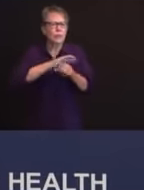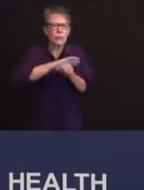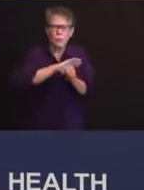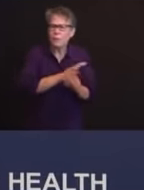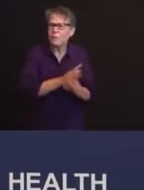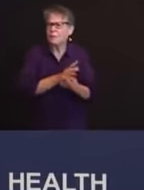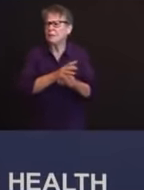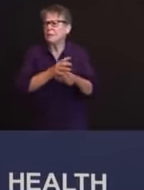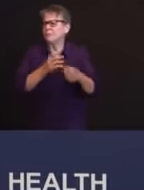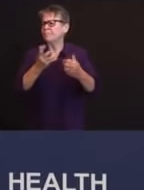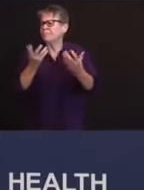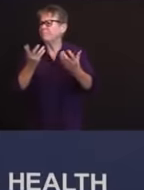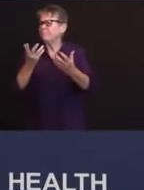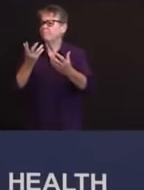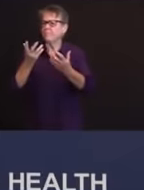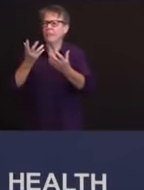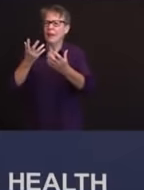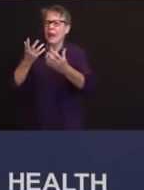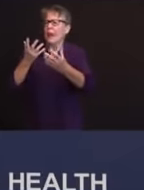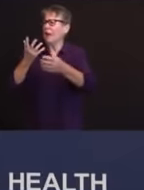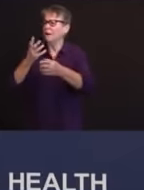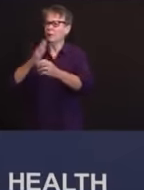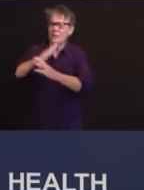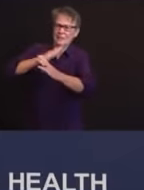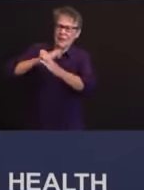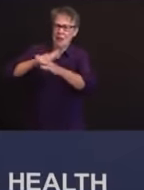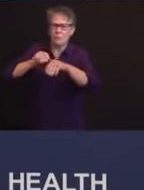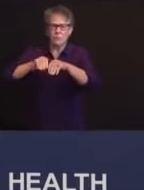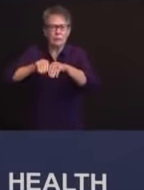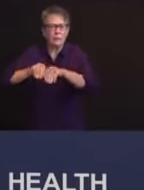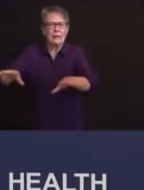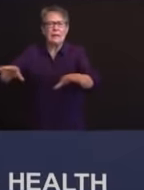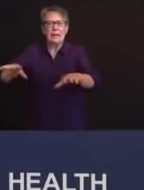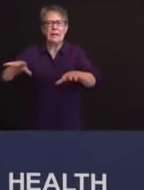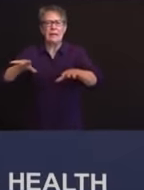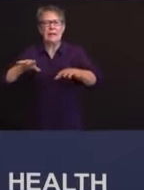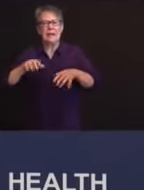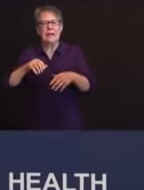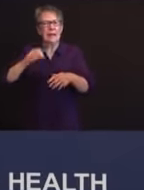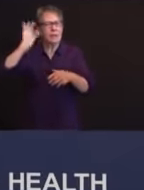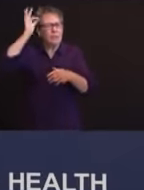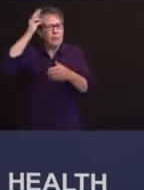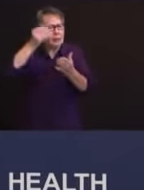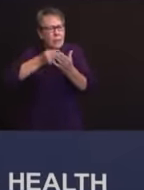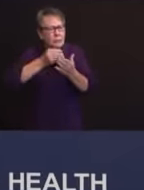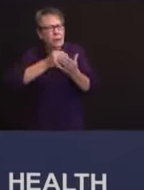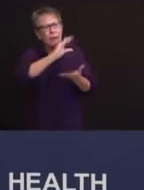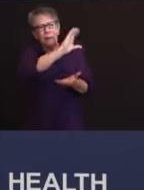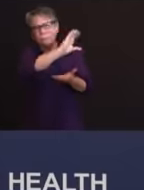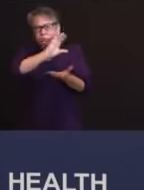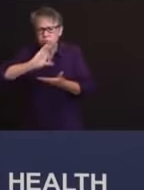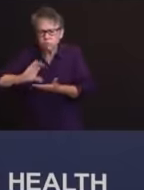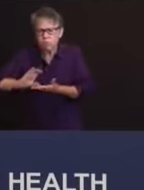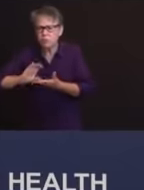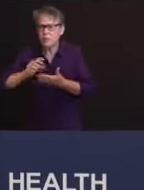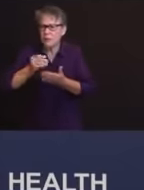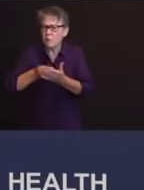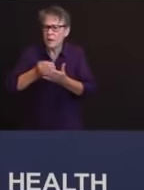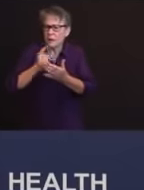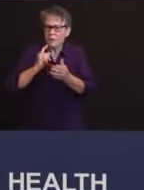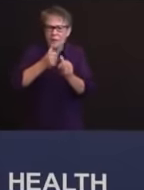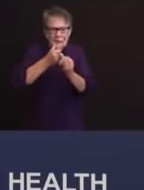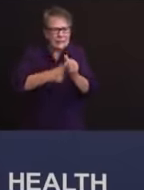or further federal coronavirus relief, especially direct assistance to states and a resumption of the extended